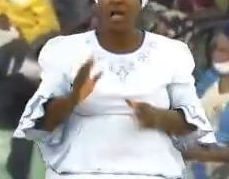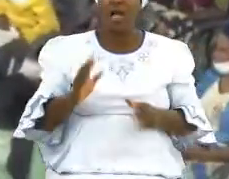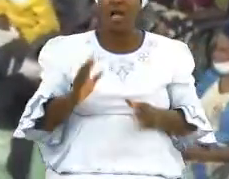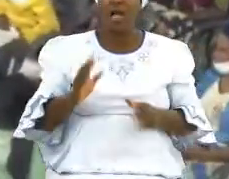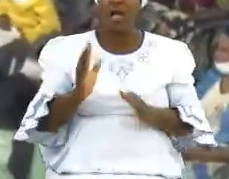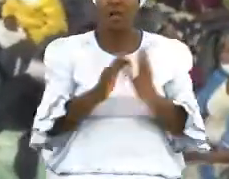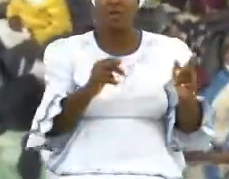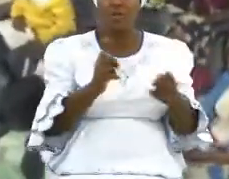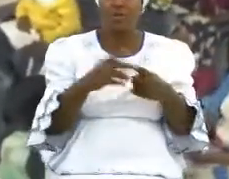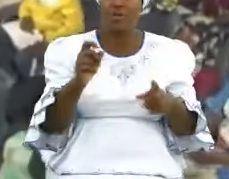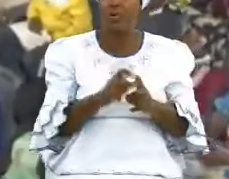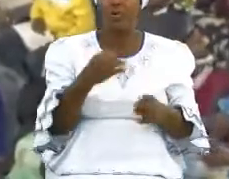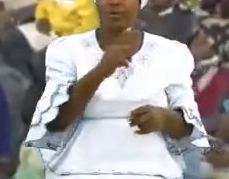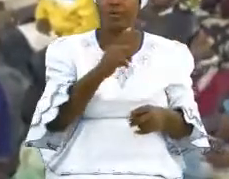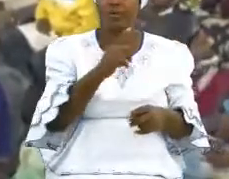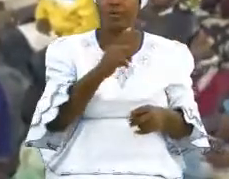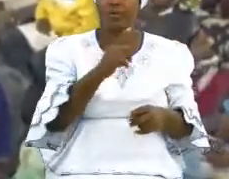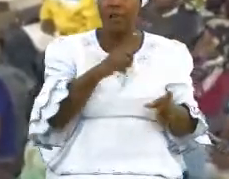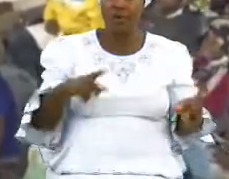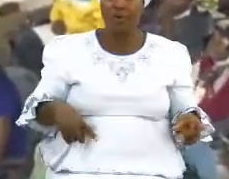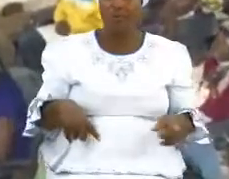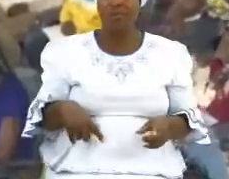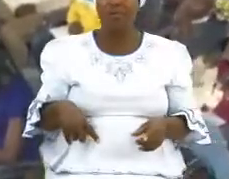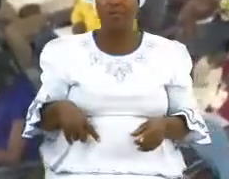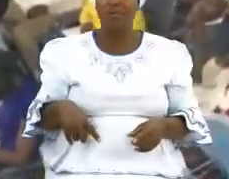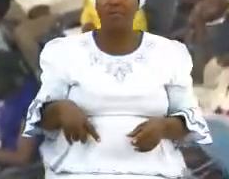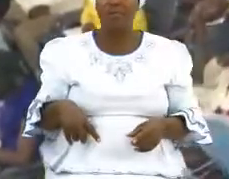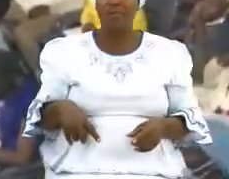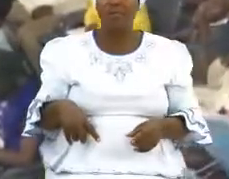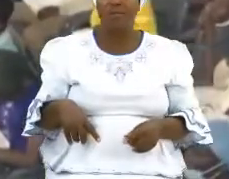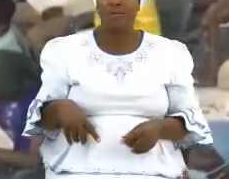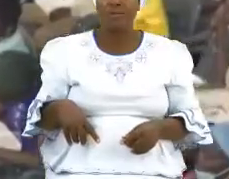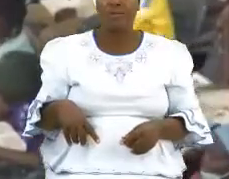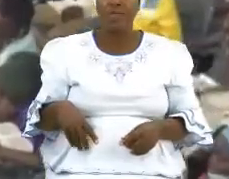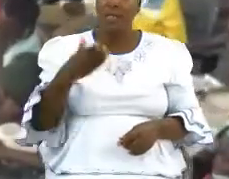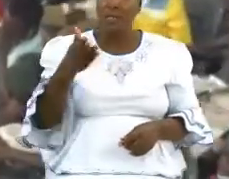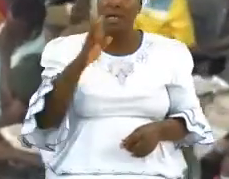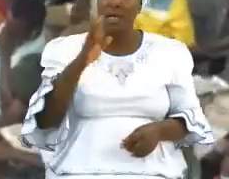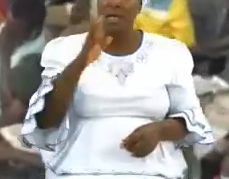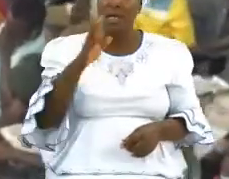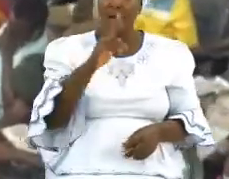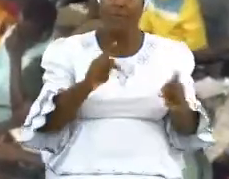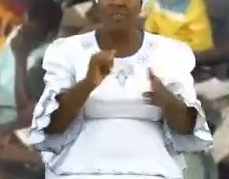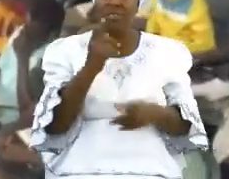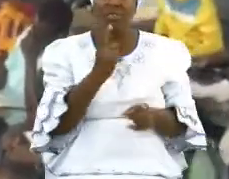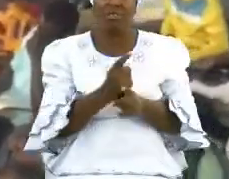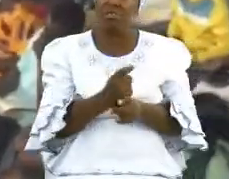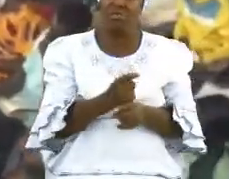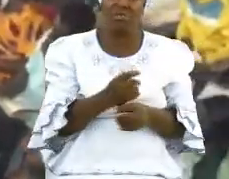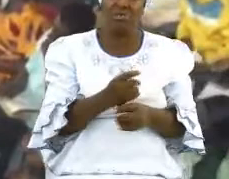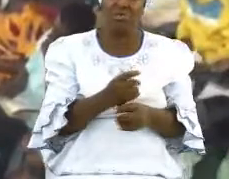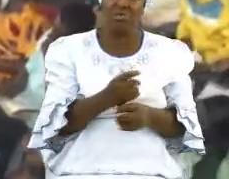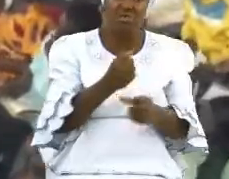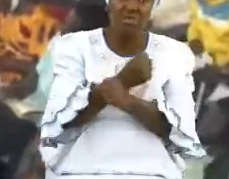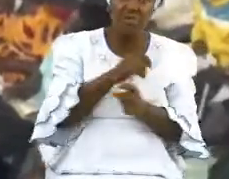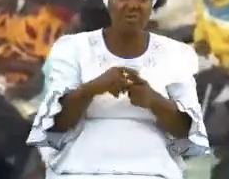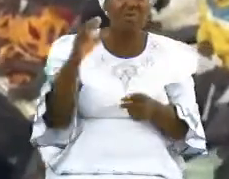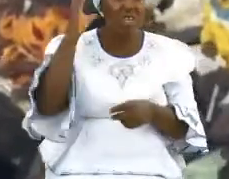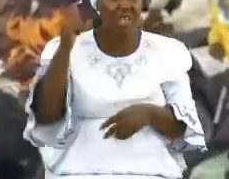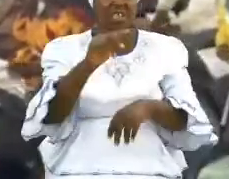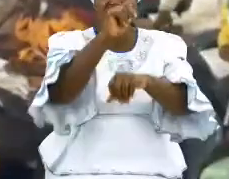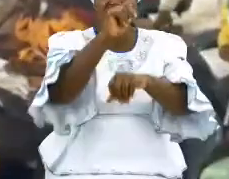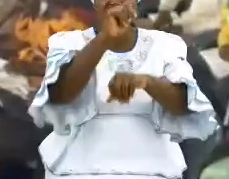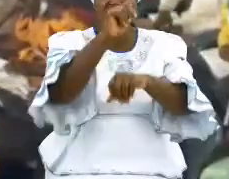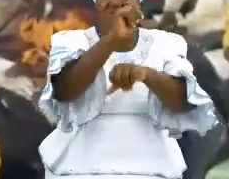According to the word of the Lord. There are people who are interested in listening to the tradition of